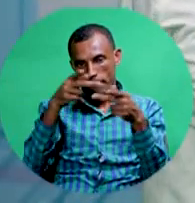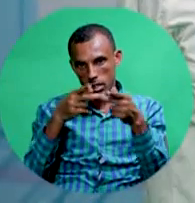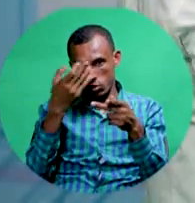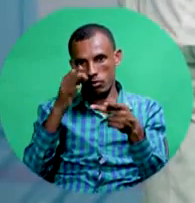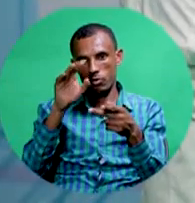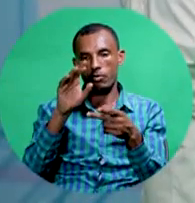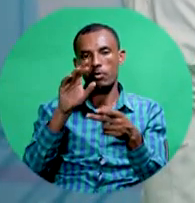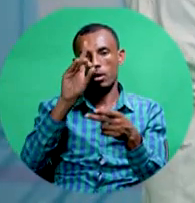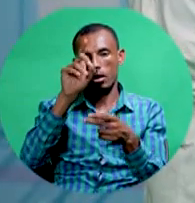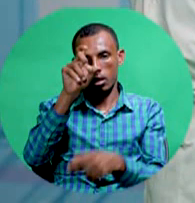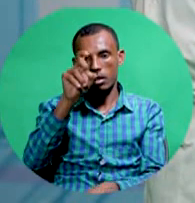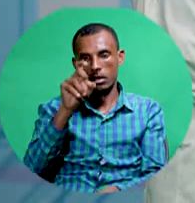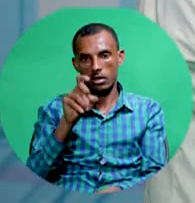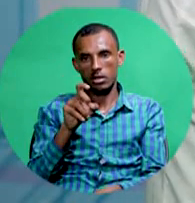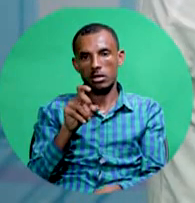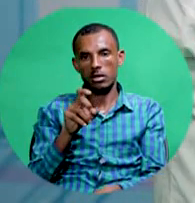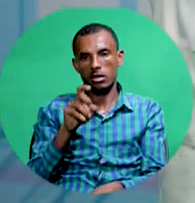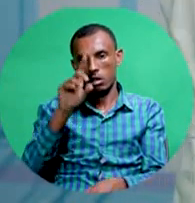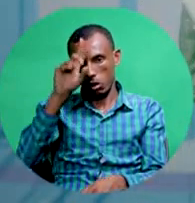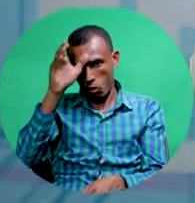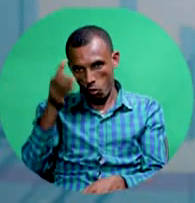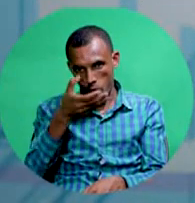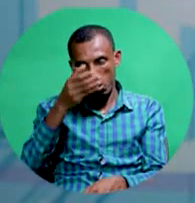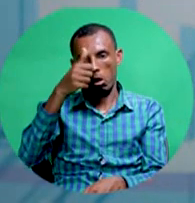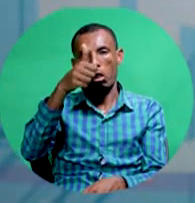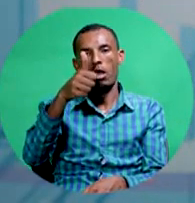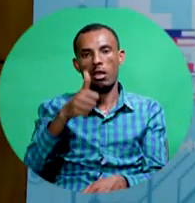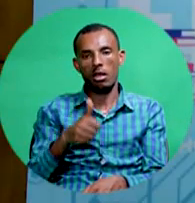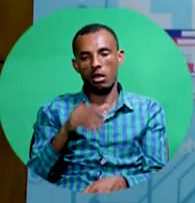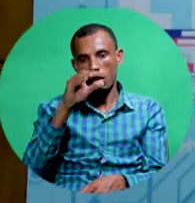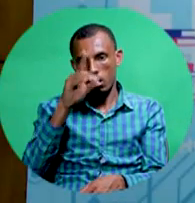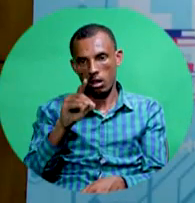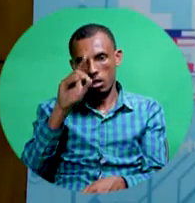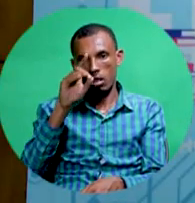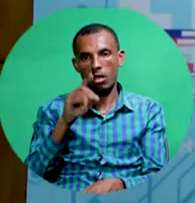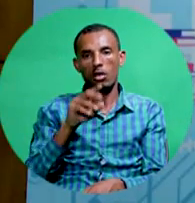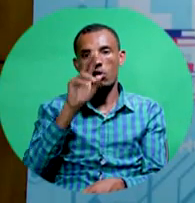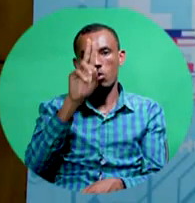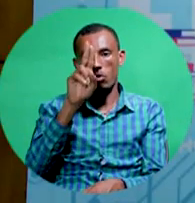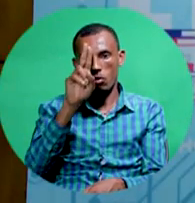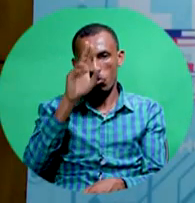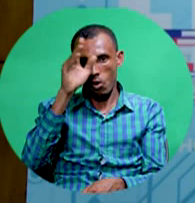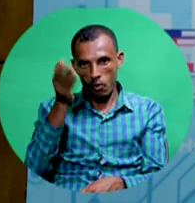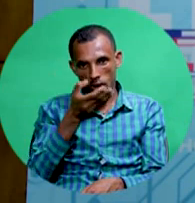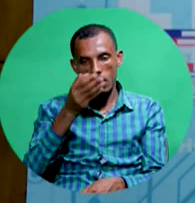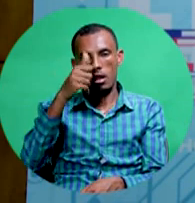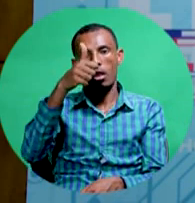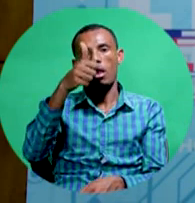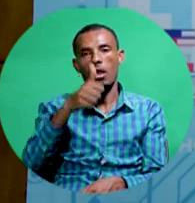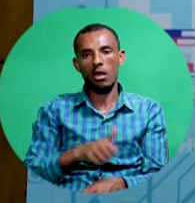of dx, we substitute du over a. Du over